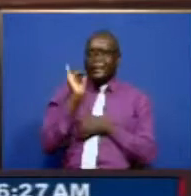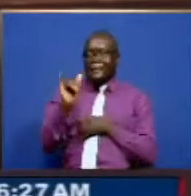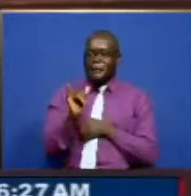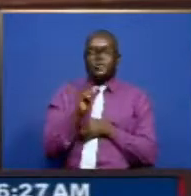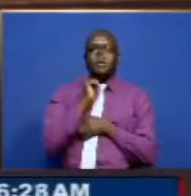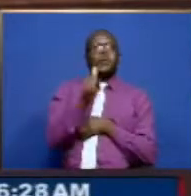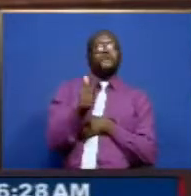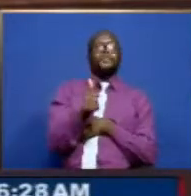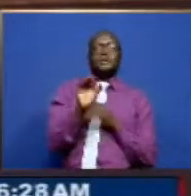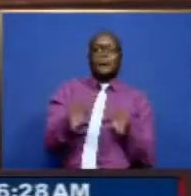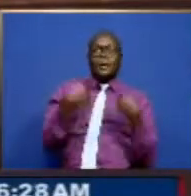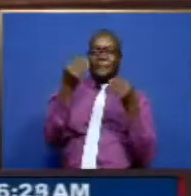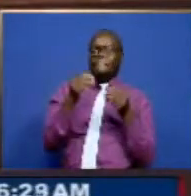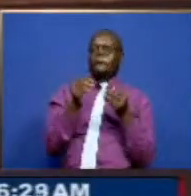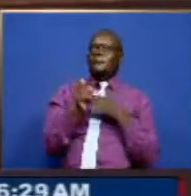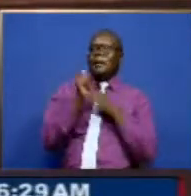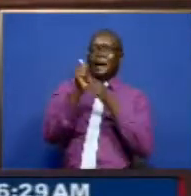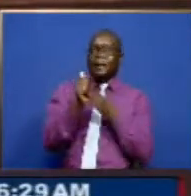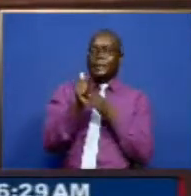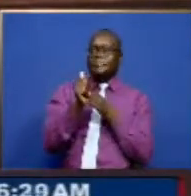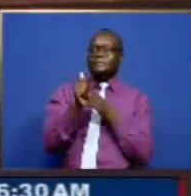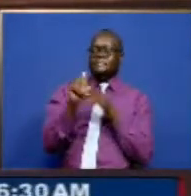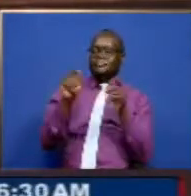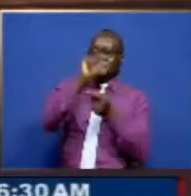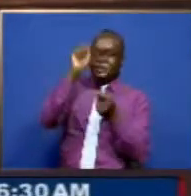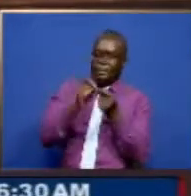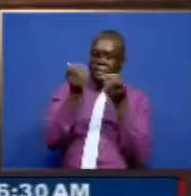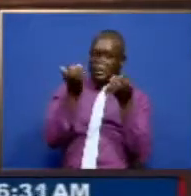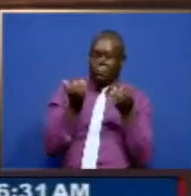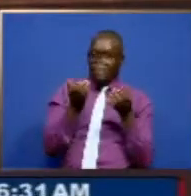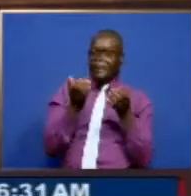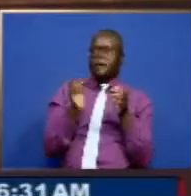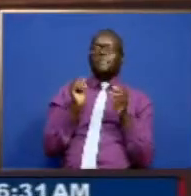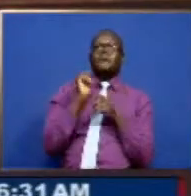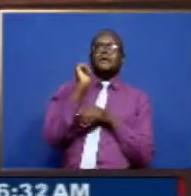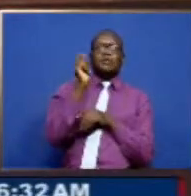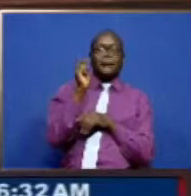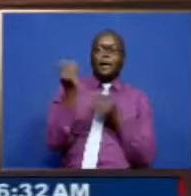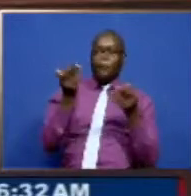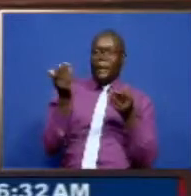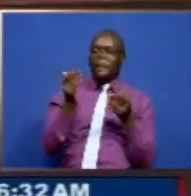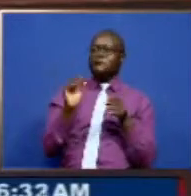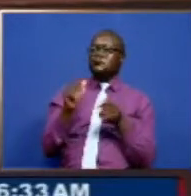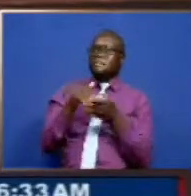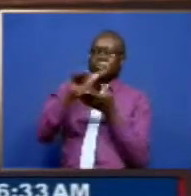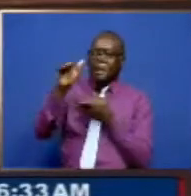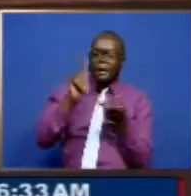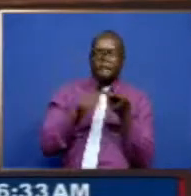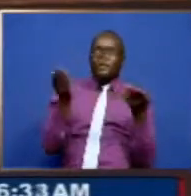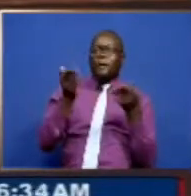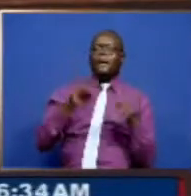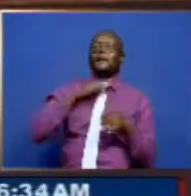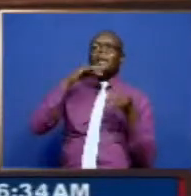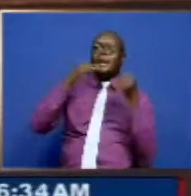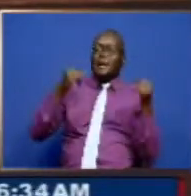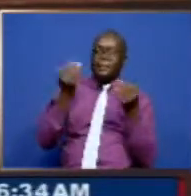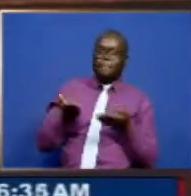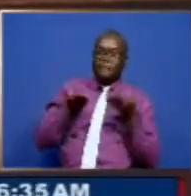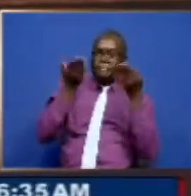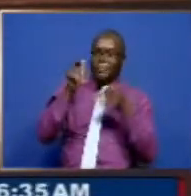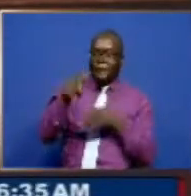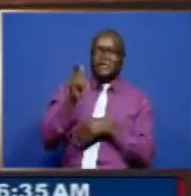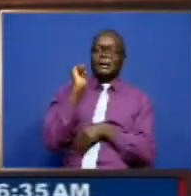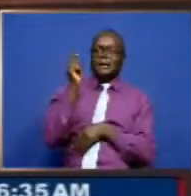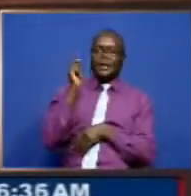not give guidance on specific requirements of the tender, where to place them, and the deadline for submission of the